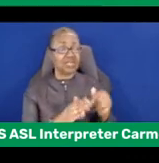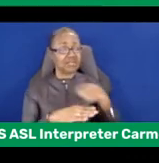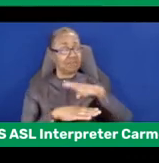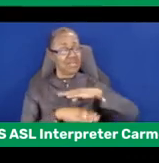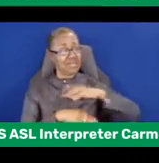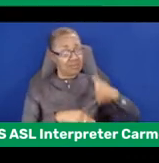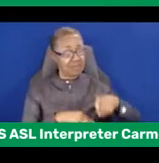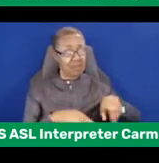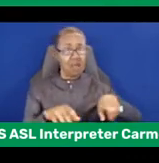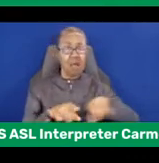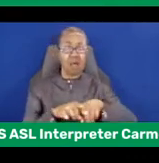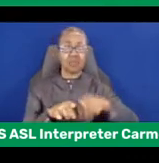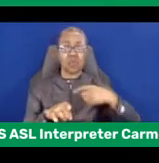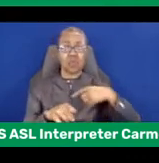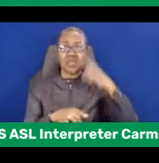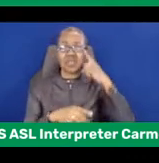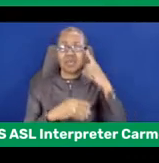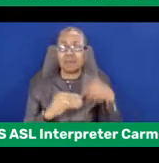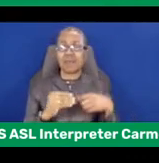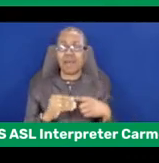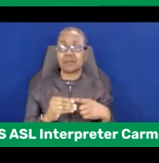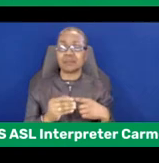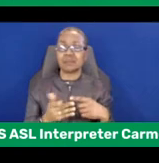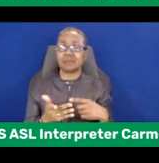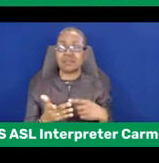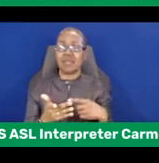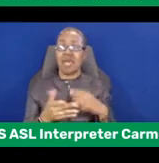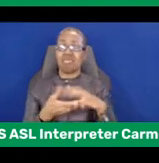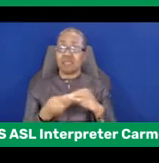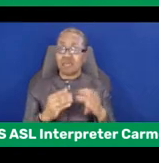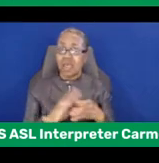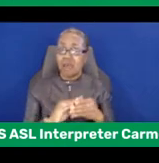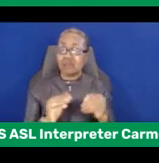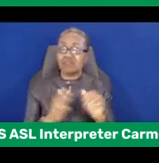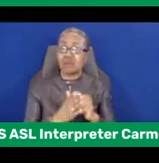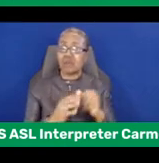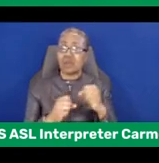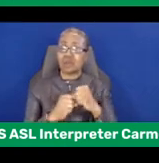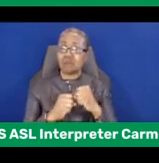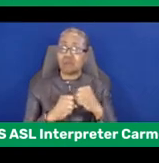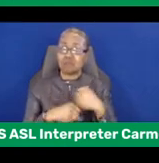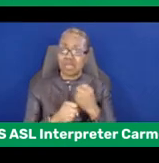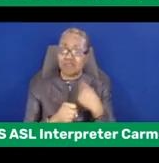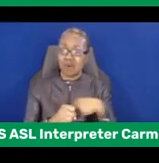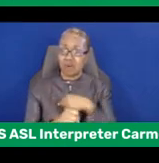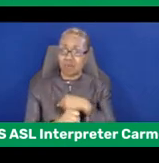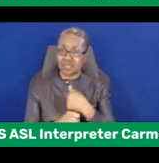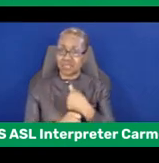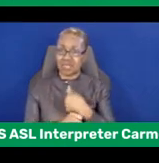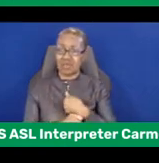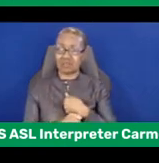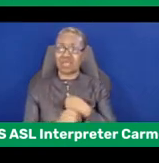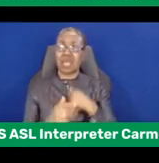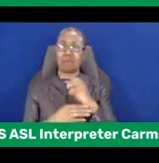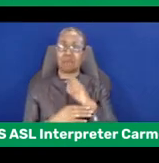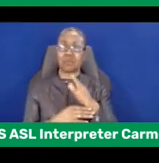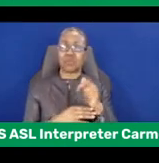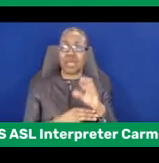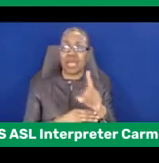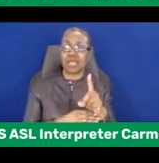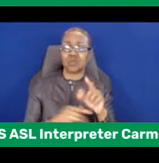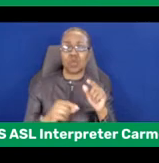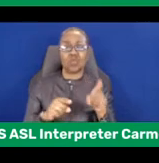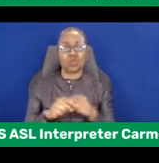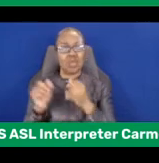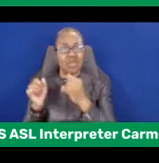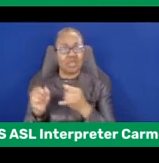we're also thinking about the narrative that we're constructing for ourselves and other mutual aids through individual partnerships. I think just to say